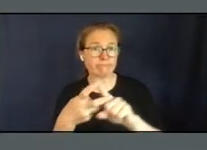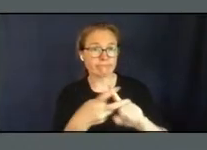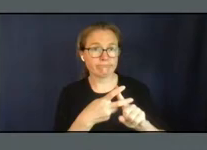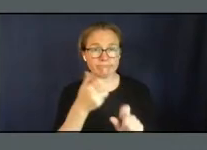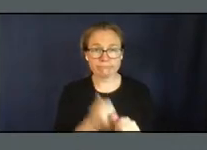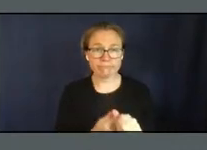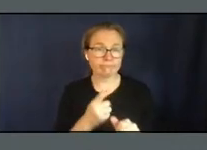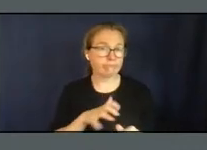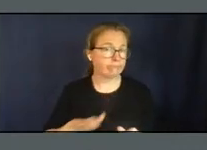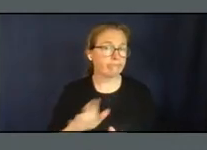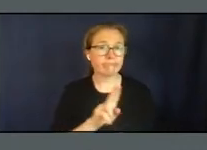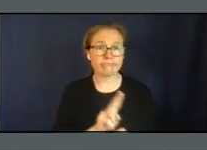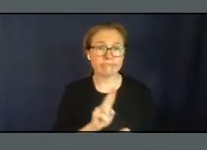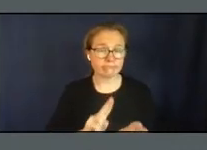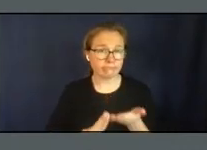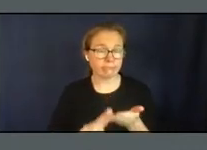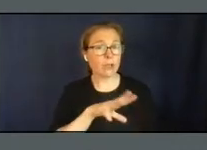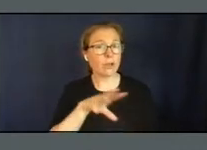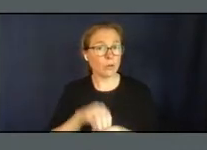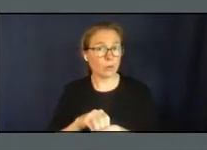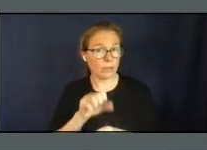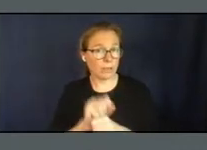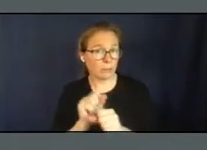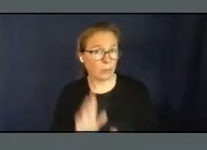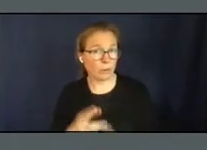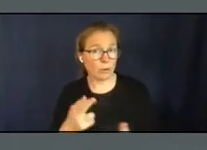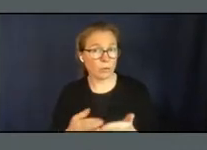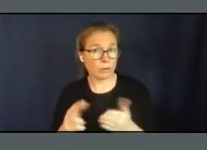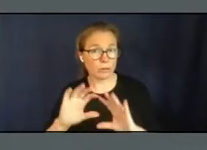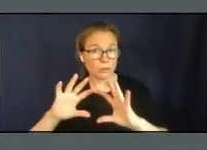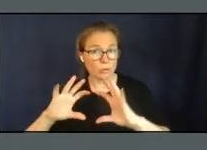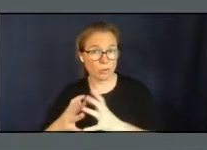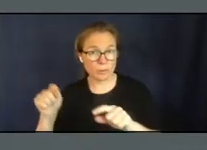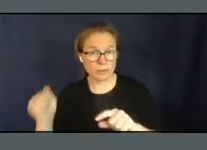the employee resource groups. Next slide, please.